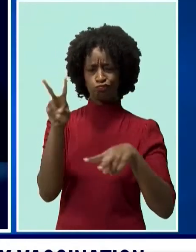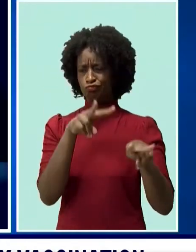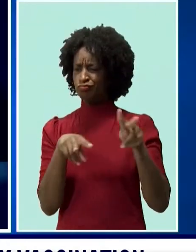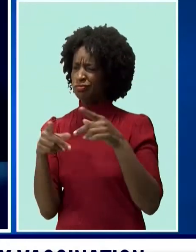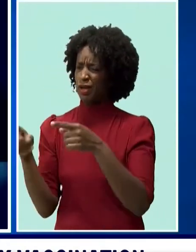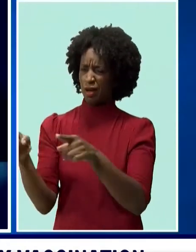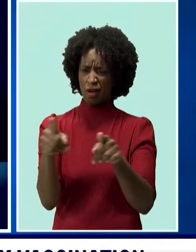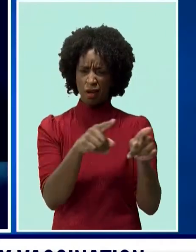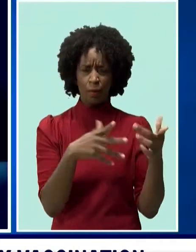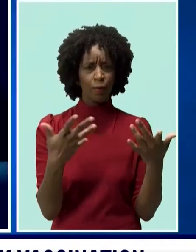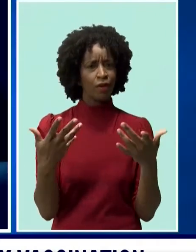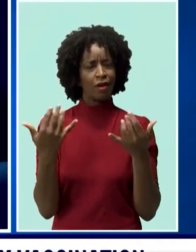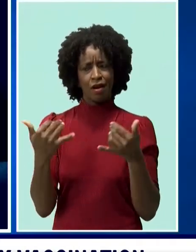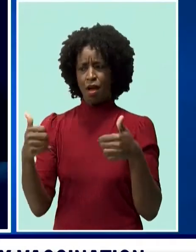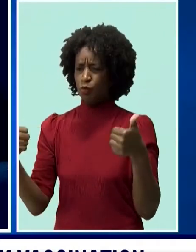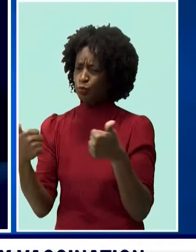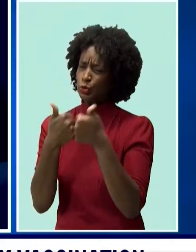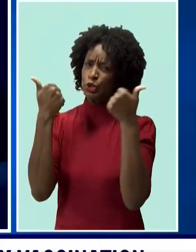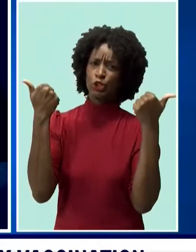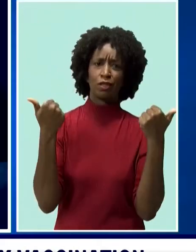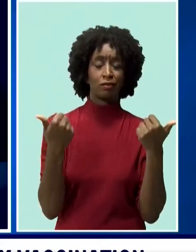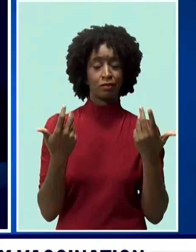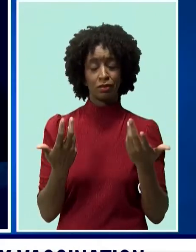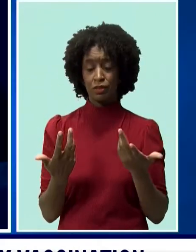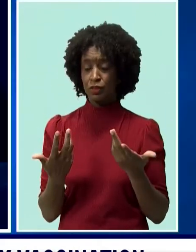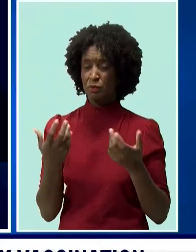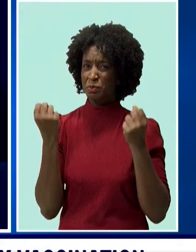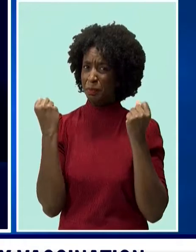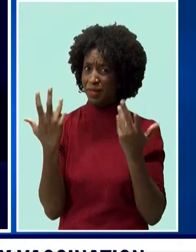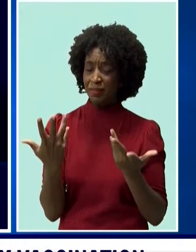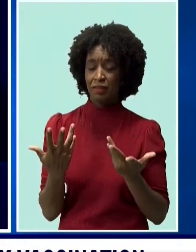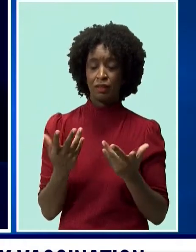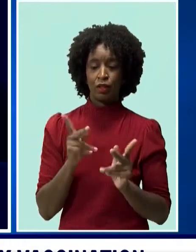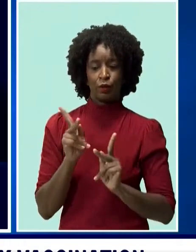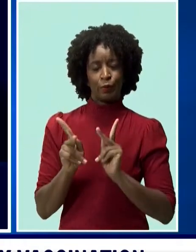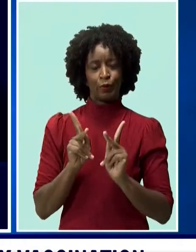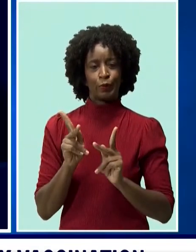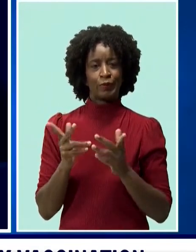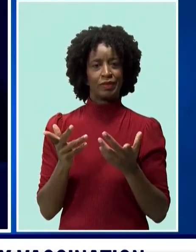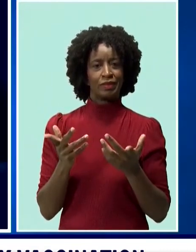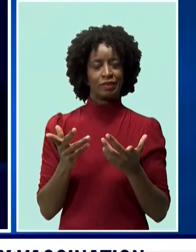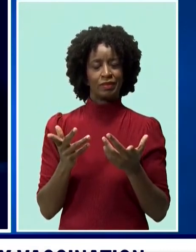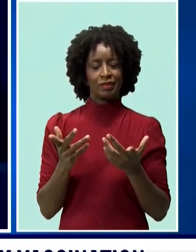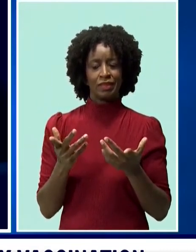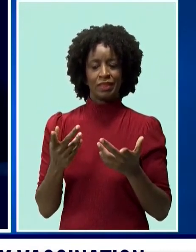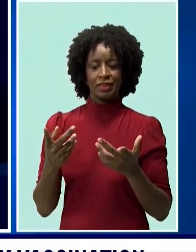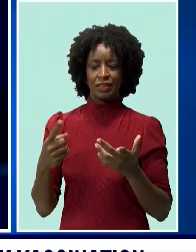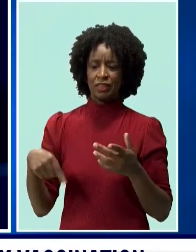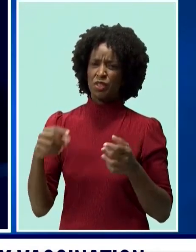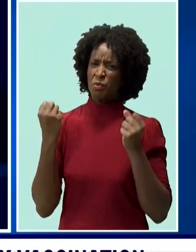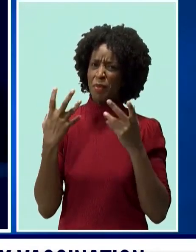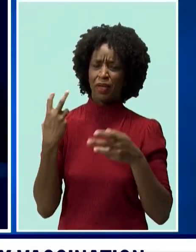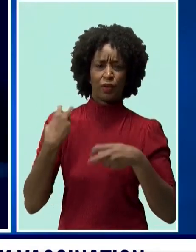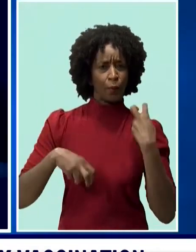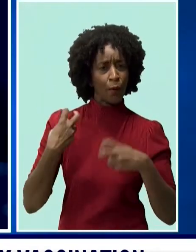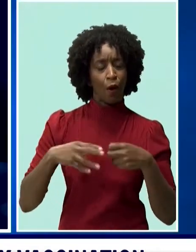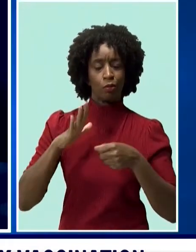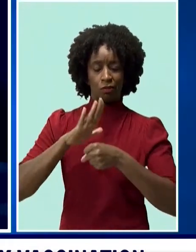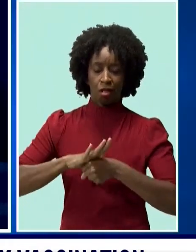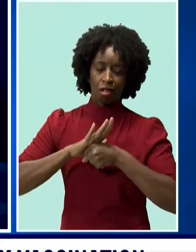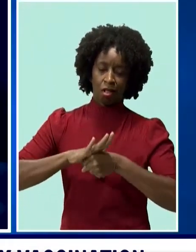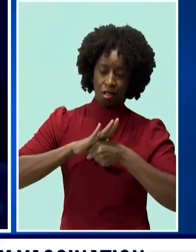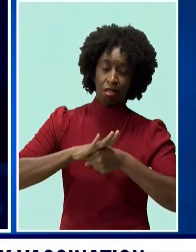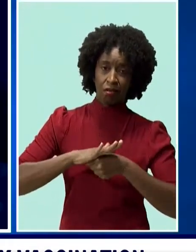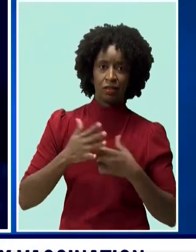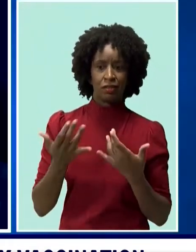only economically, socially, but psychologically as well. And so people are dealing with a lot of different things. And if you put another layer of that,